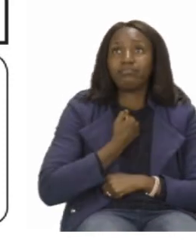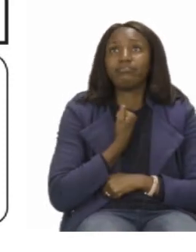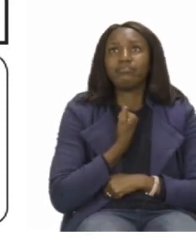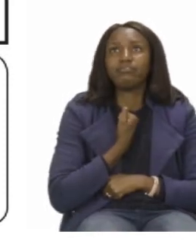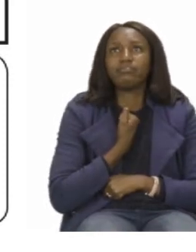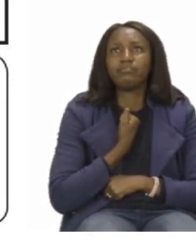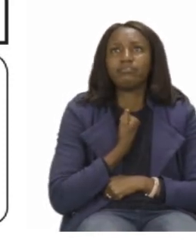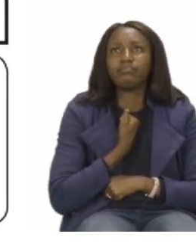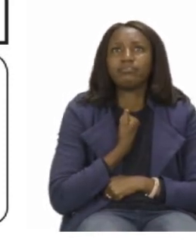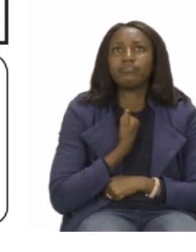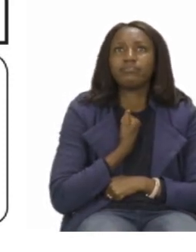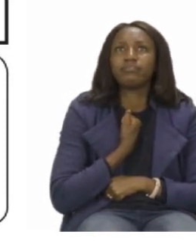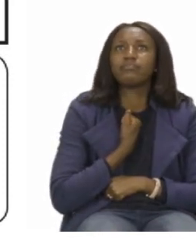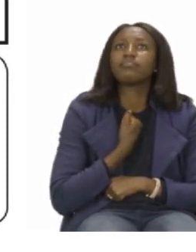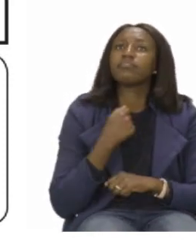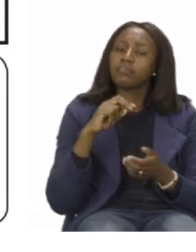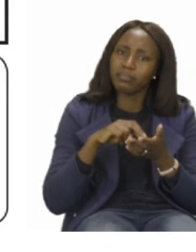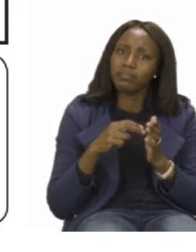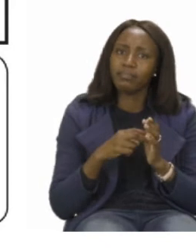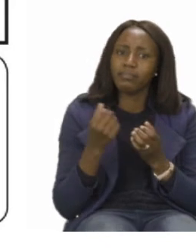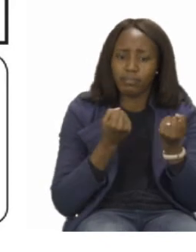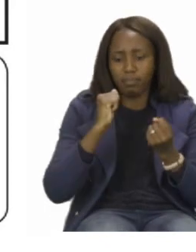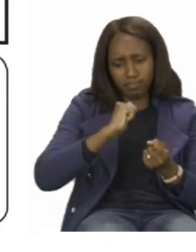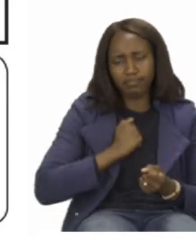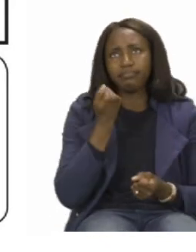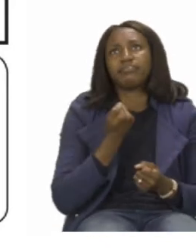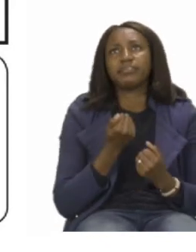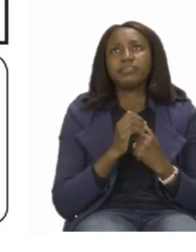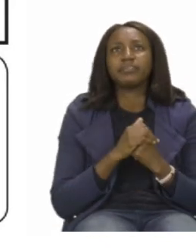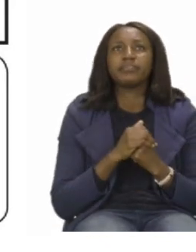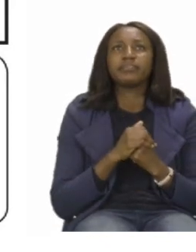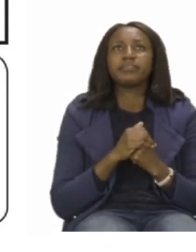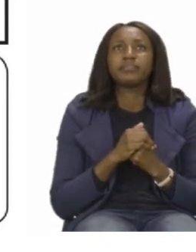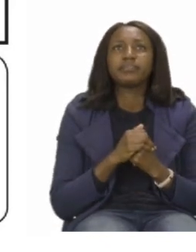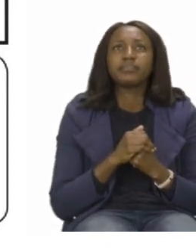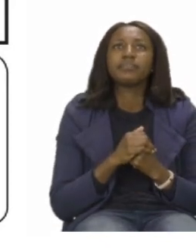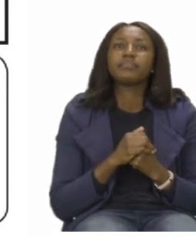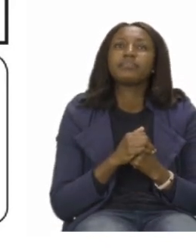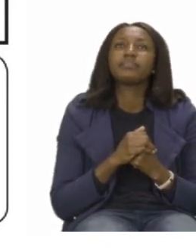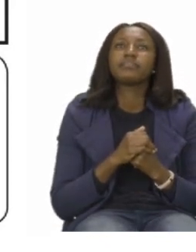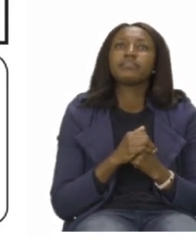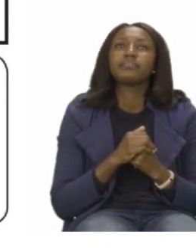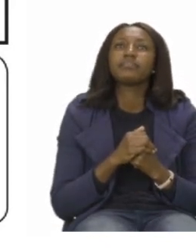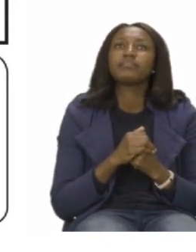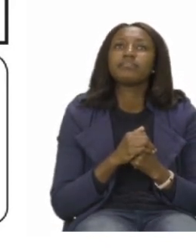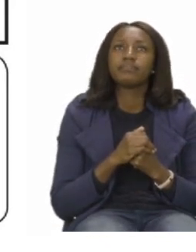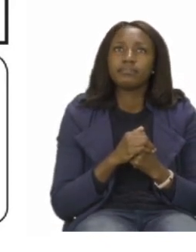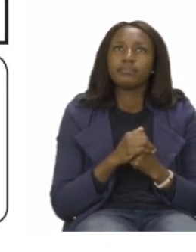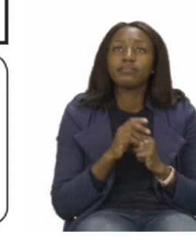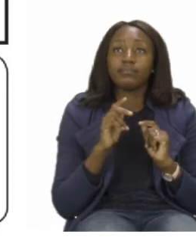you can also say, that car is mine. Okay, so that now makes it